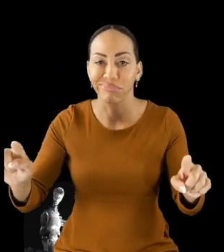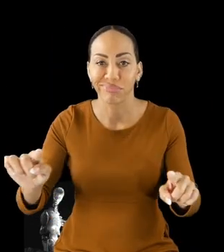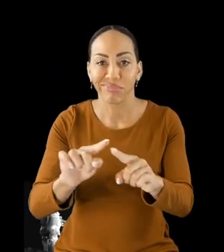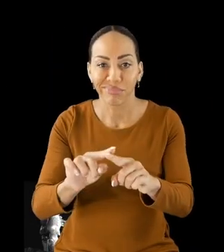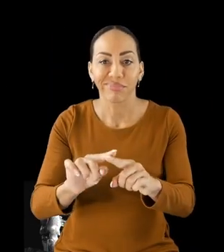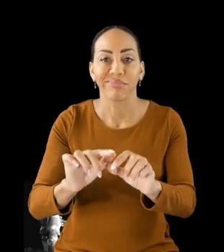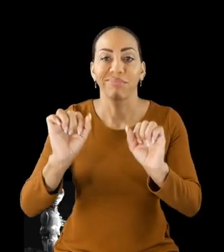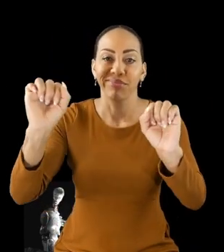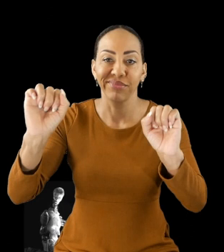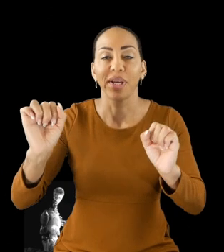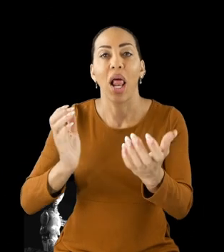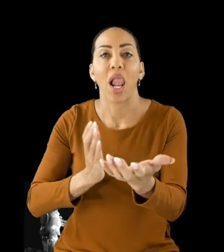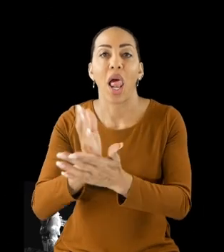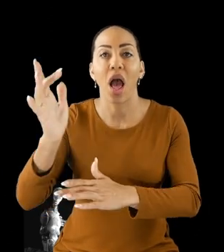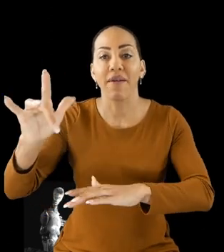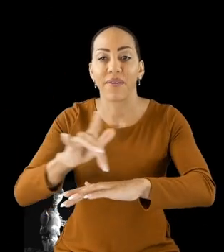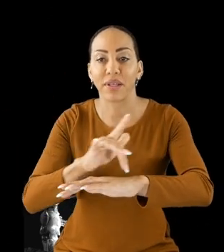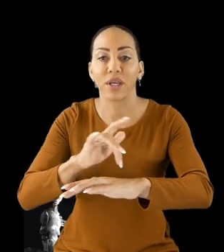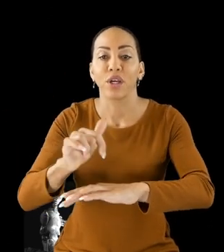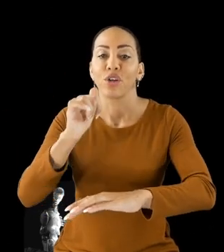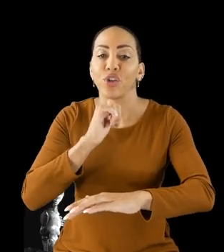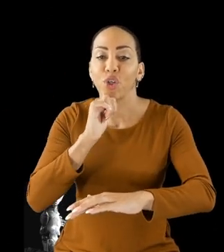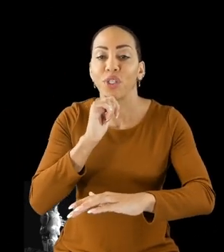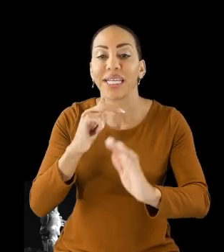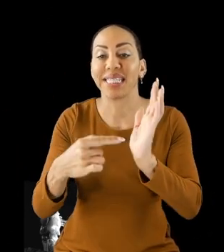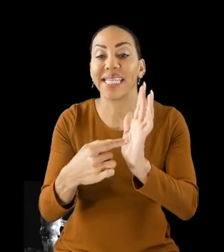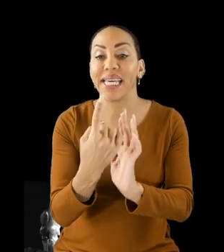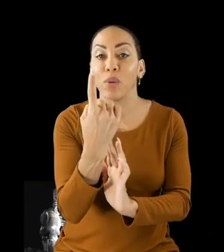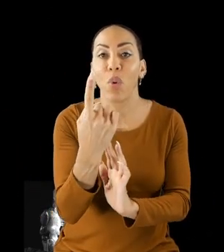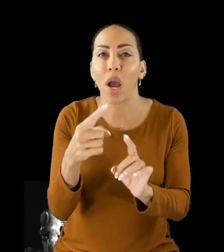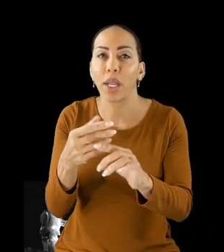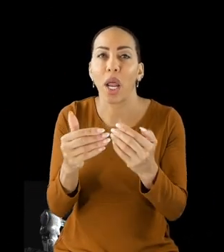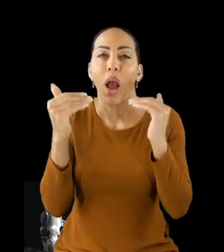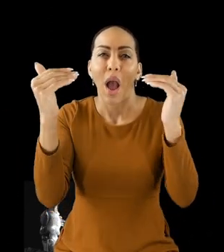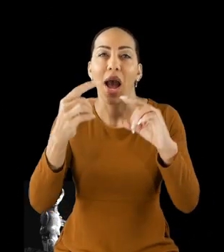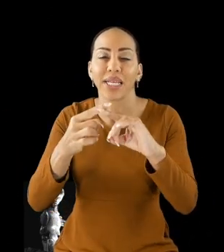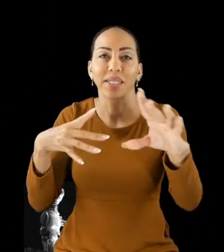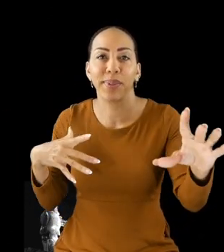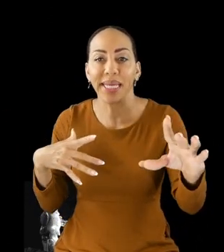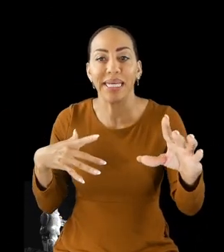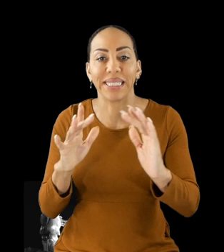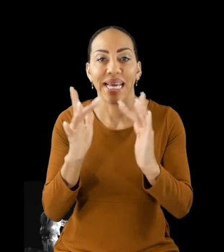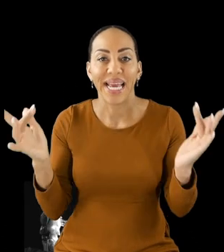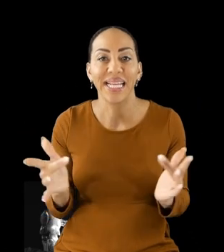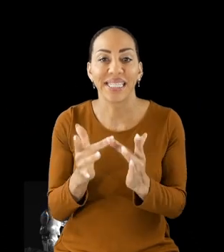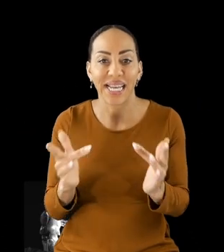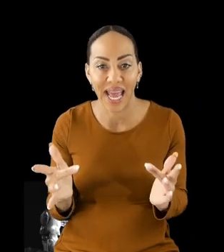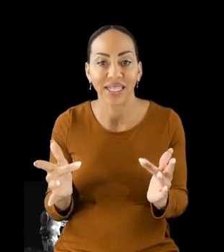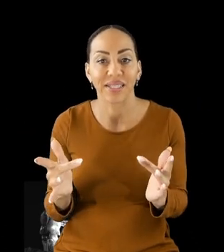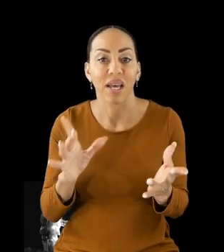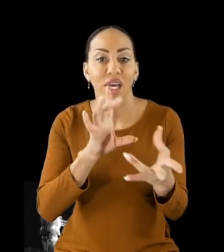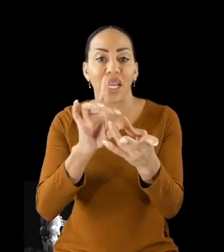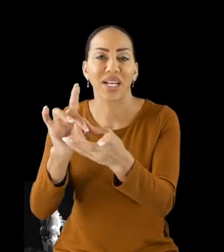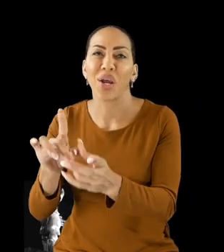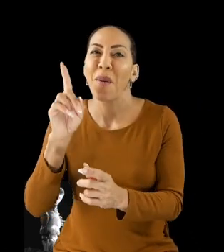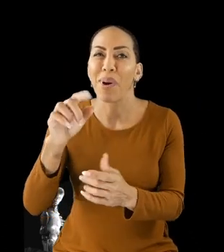screen in the live theatre staging using high-speed T1 internet connection. However, because of the